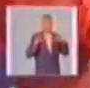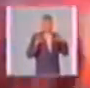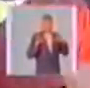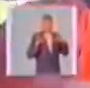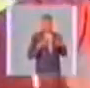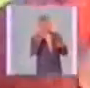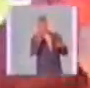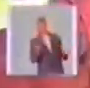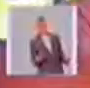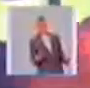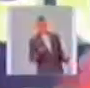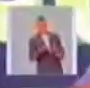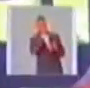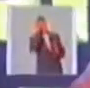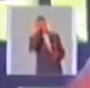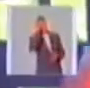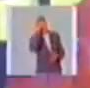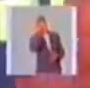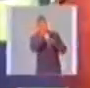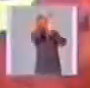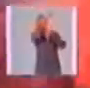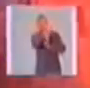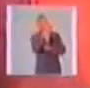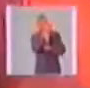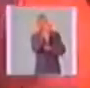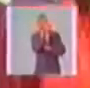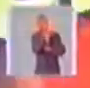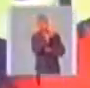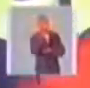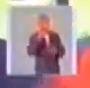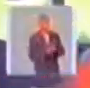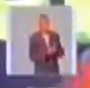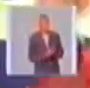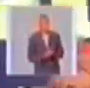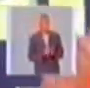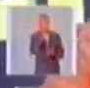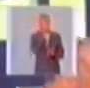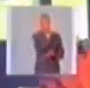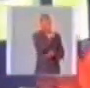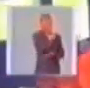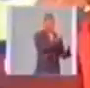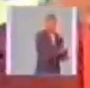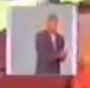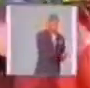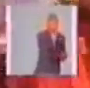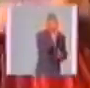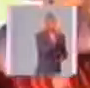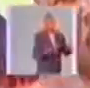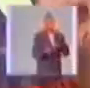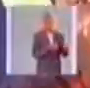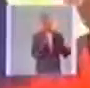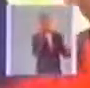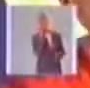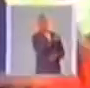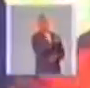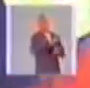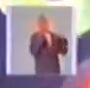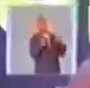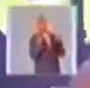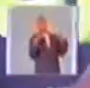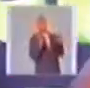who complain, and Yankopon are complaining. Was someone found come on governor? Sab one and the near fira, who come on governor,